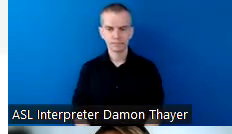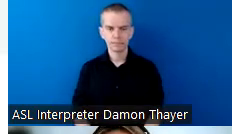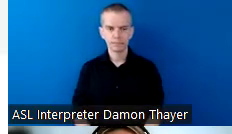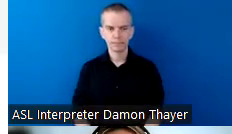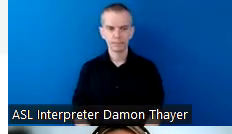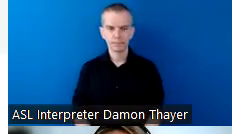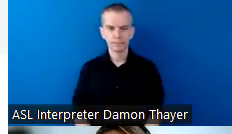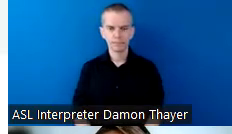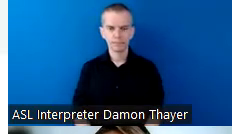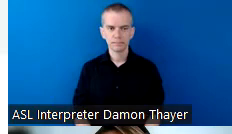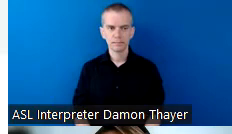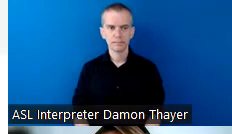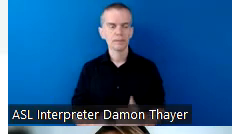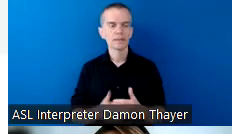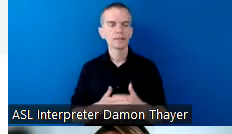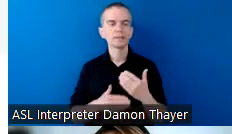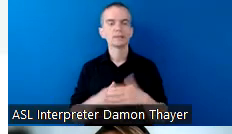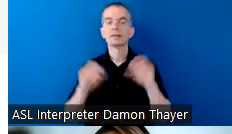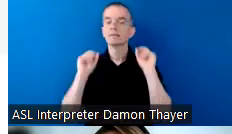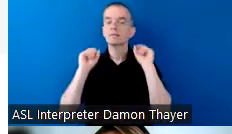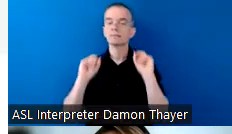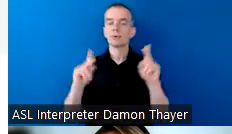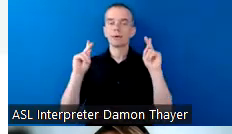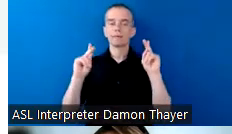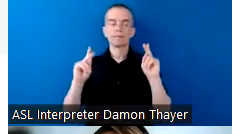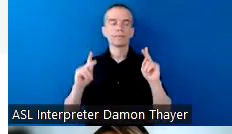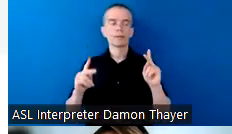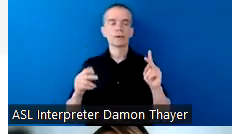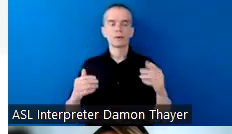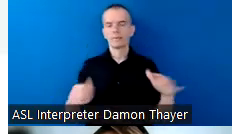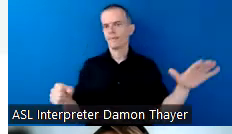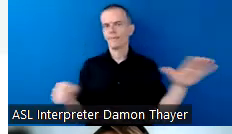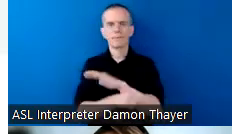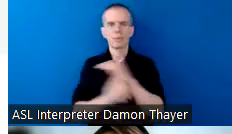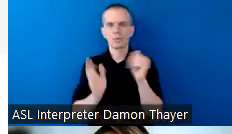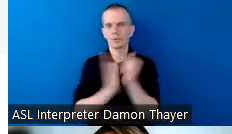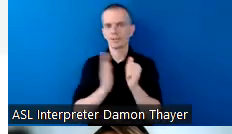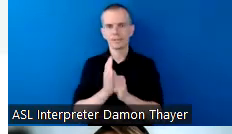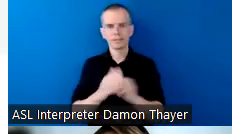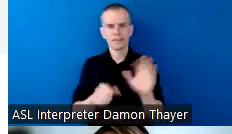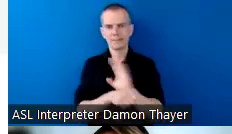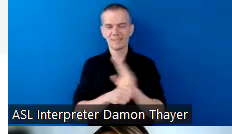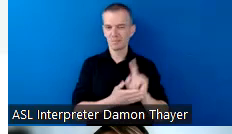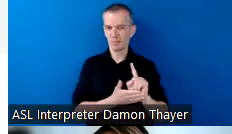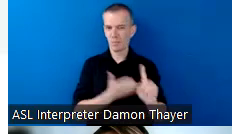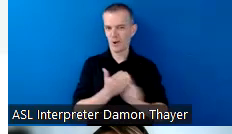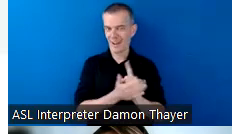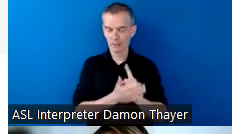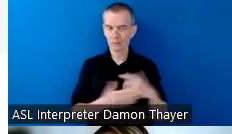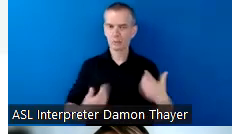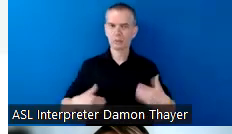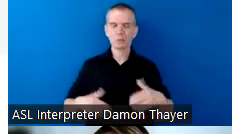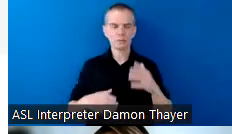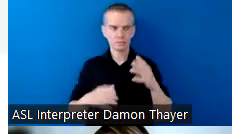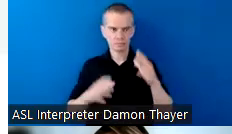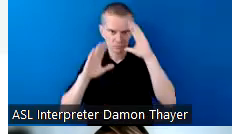And let's go to the next. Okay, so we have a full agenda today. I know we have an hour here, so hopefully we